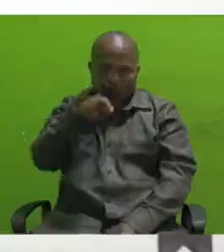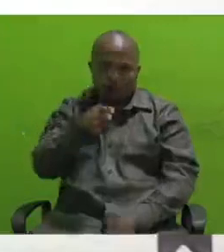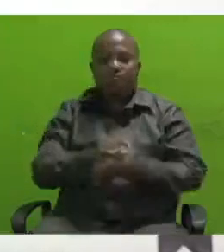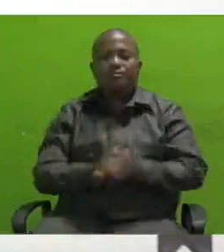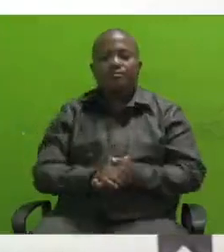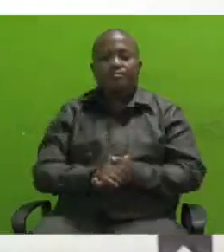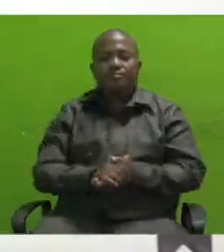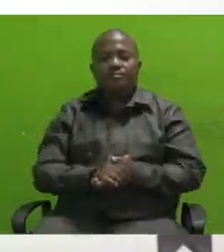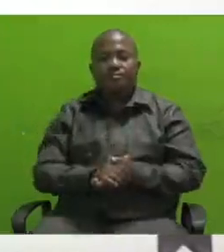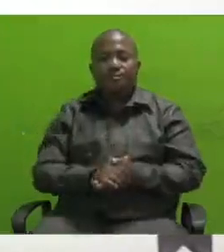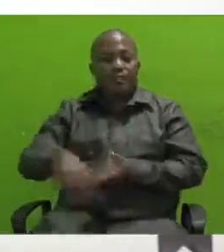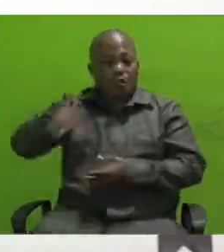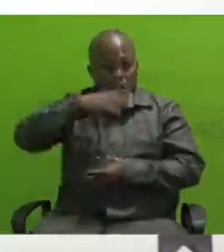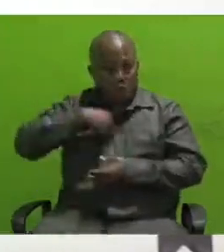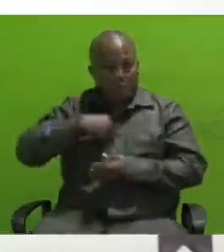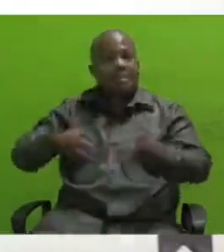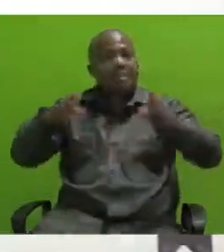we are supposed